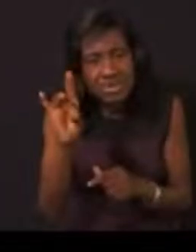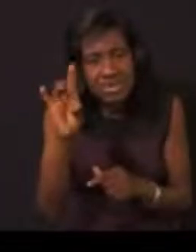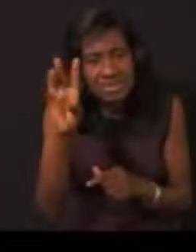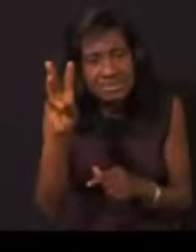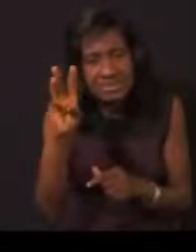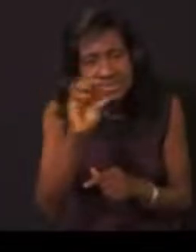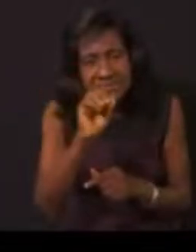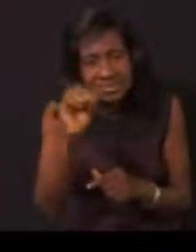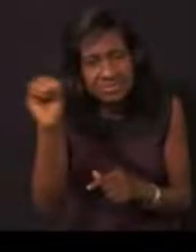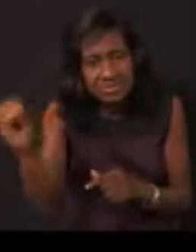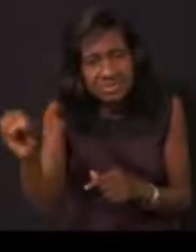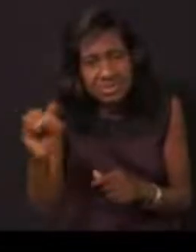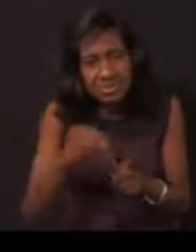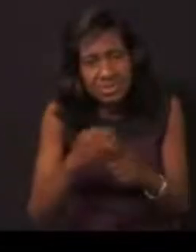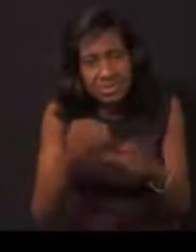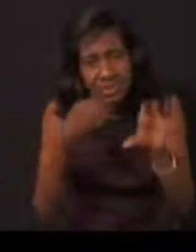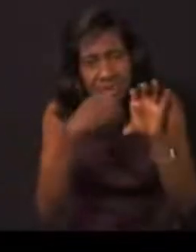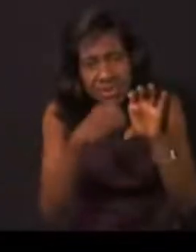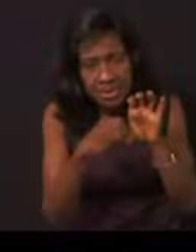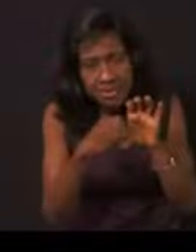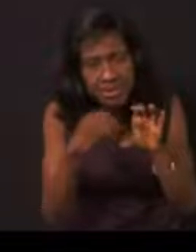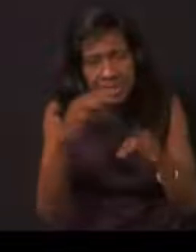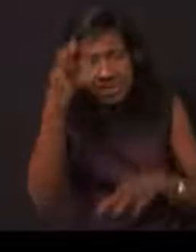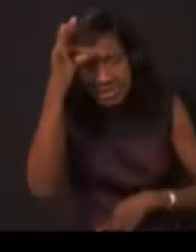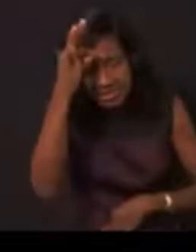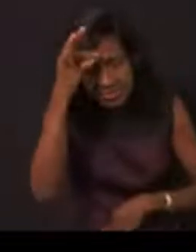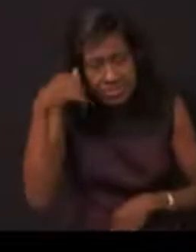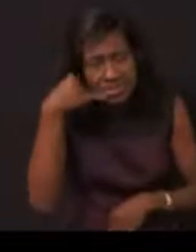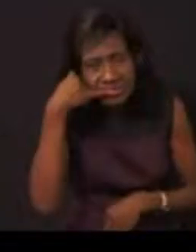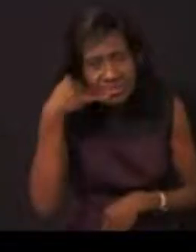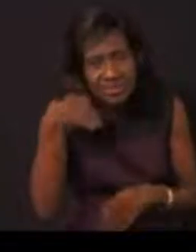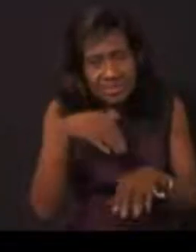1-800-534-8600, or you can email the flu hotline at